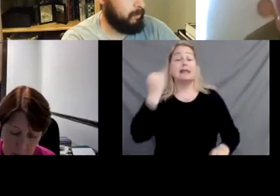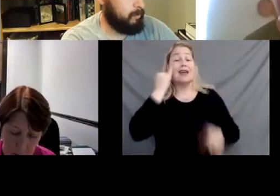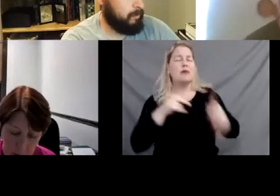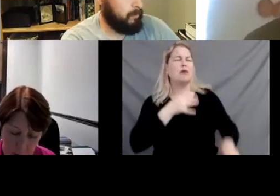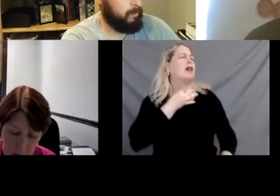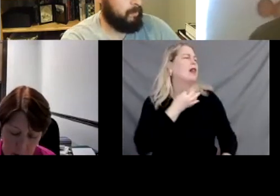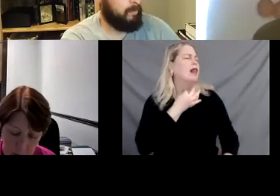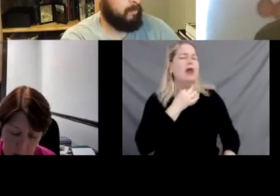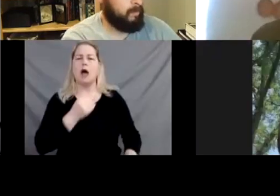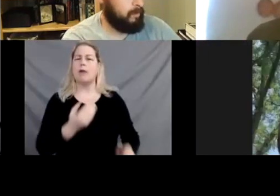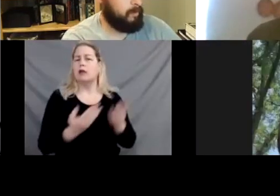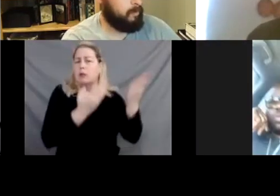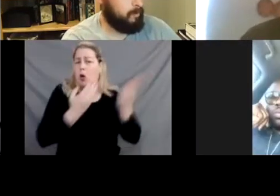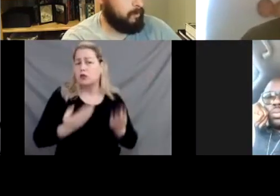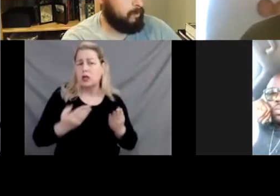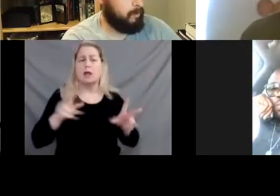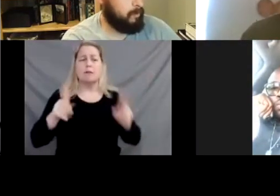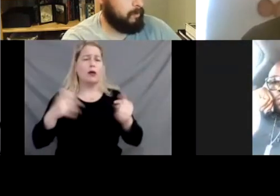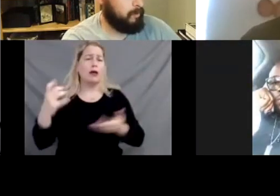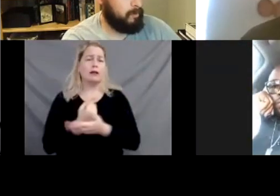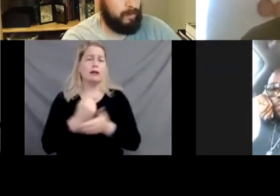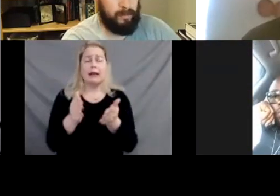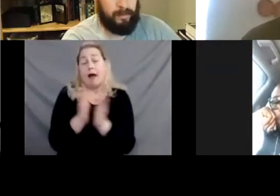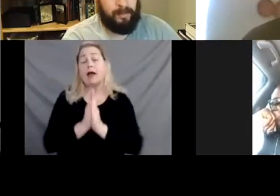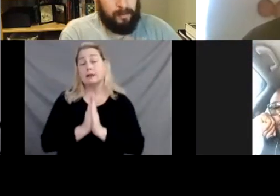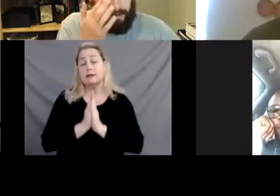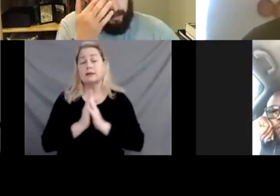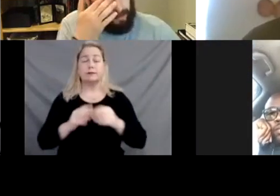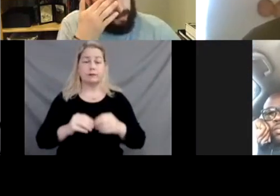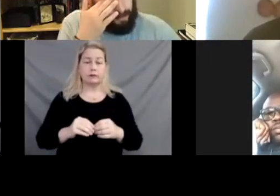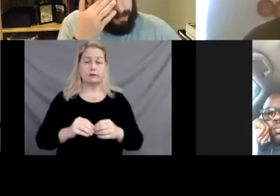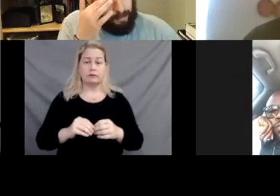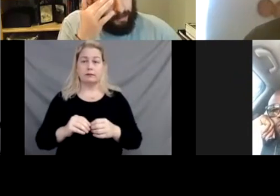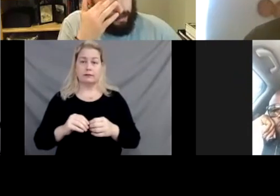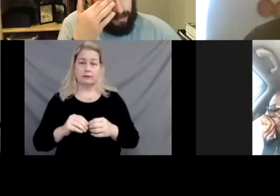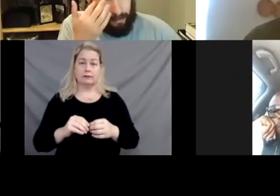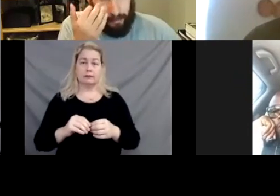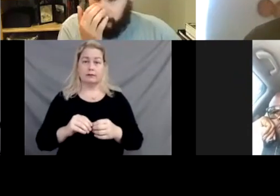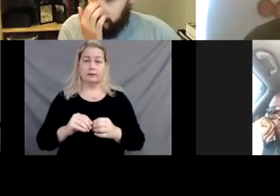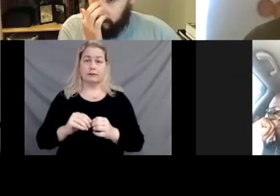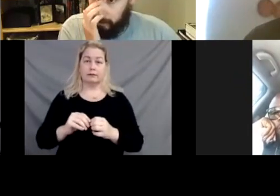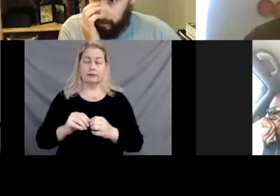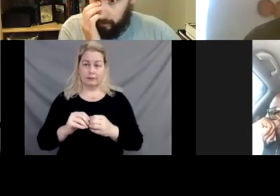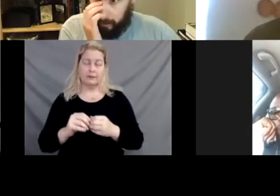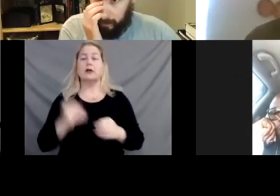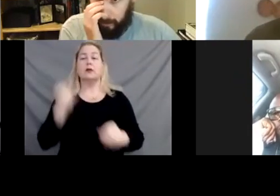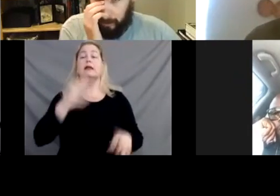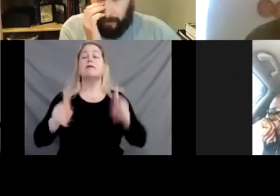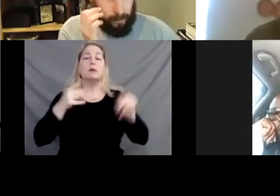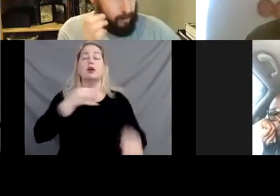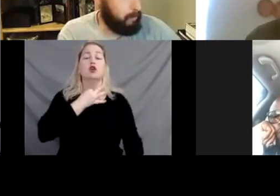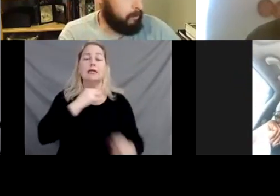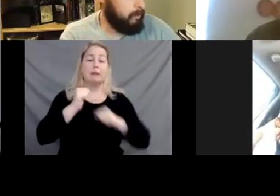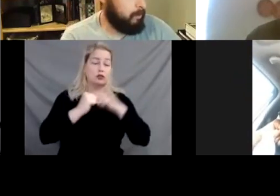that have been submitted today, and as we work to implement them. I think there's a constructive role to play